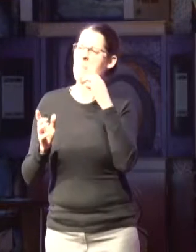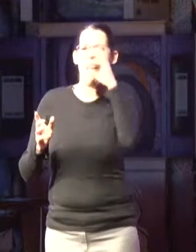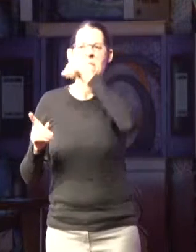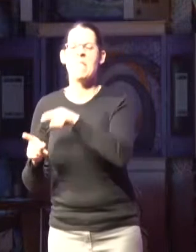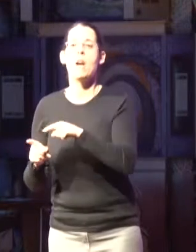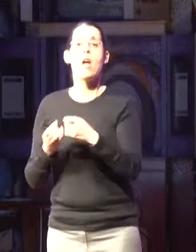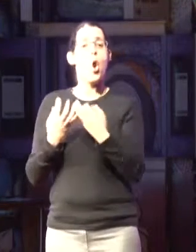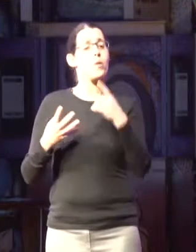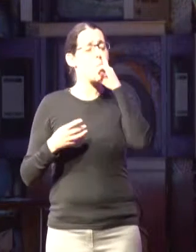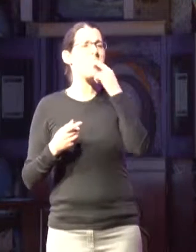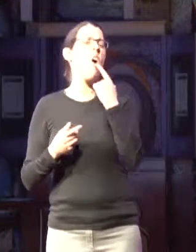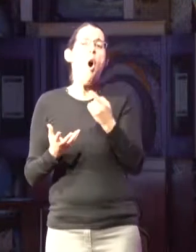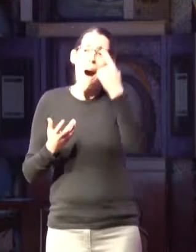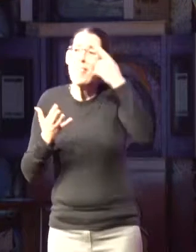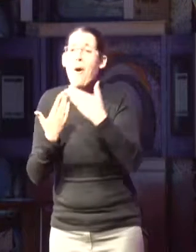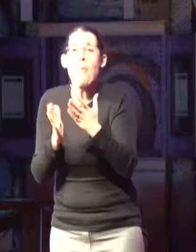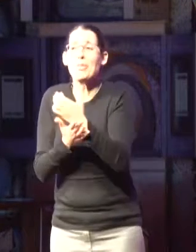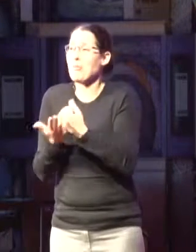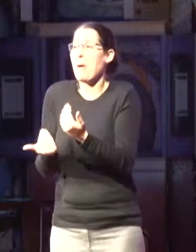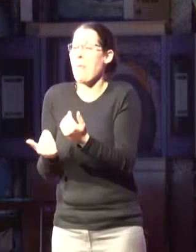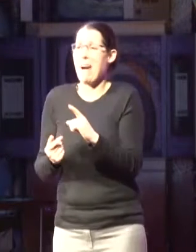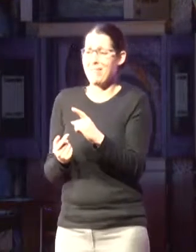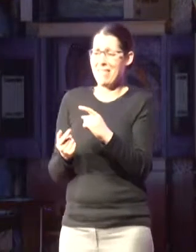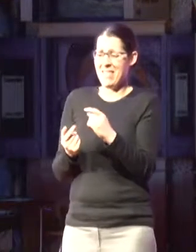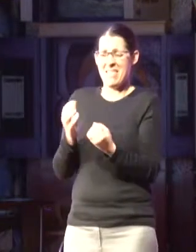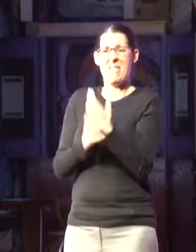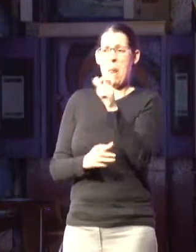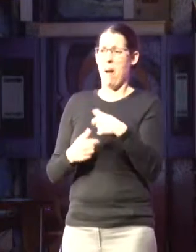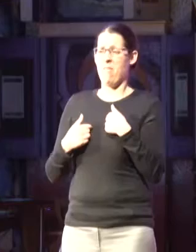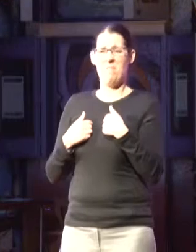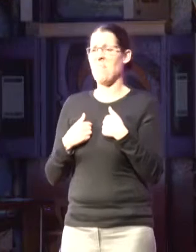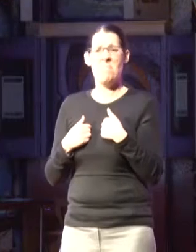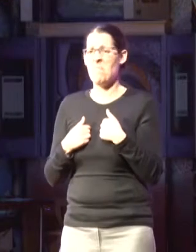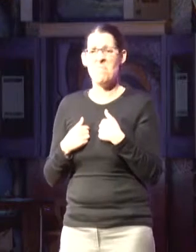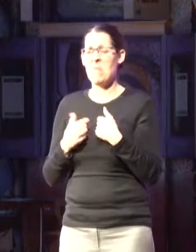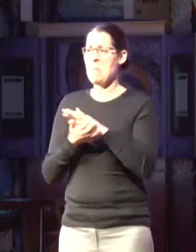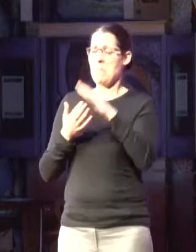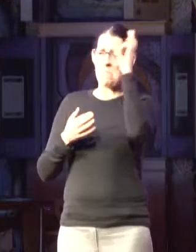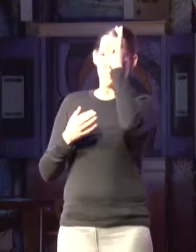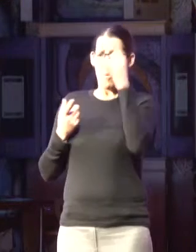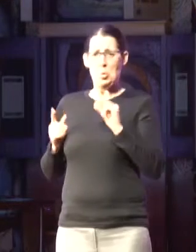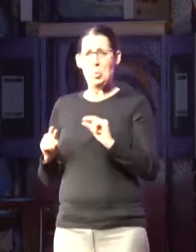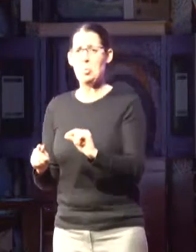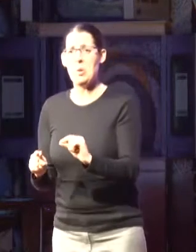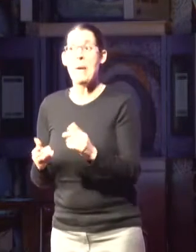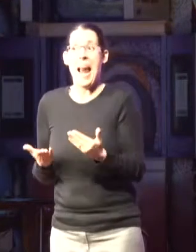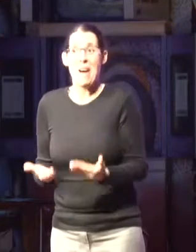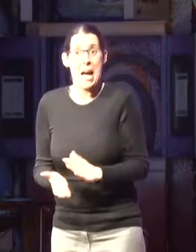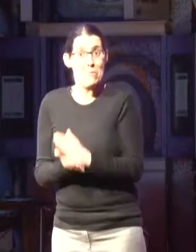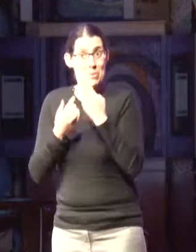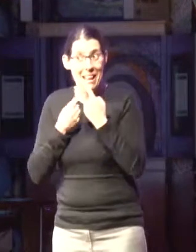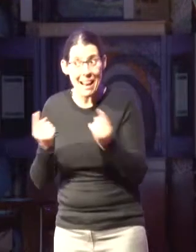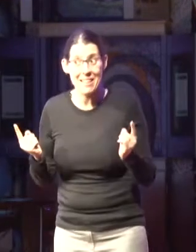but I'm not a developer, so I have no idea what I can do with it. And I'm very pleased to say that this year the judging